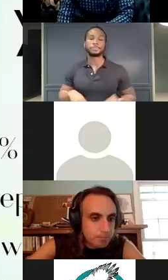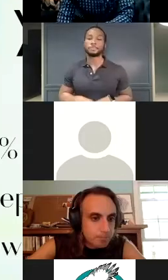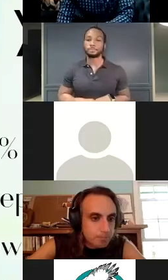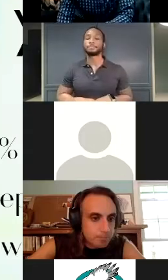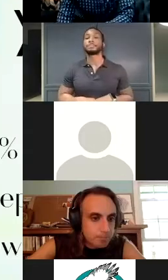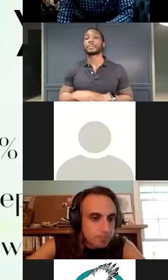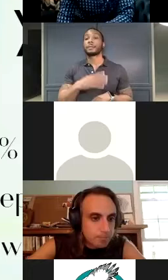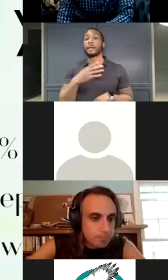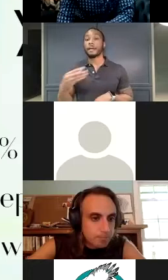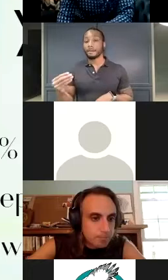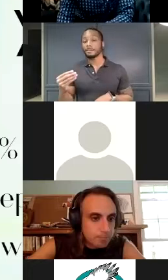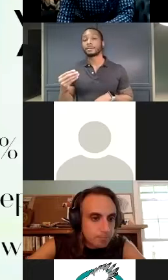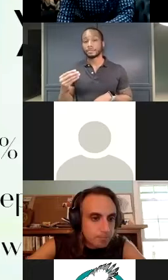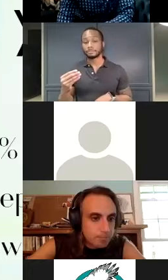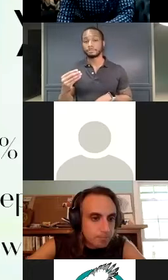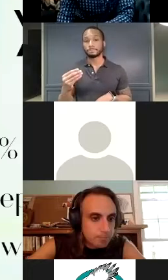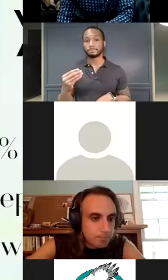And